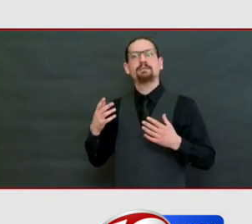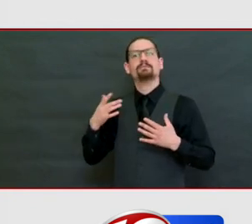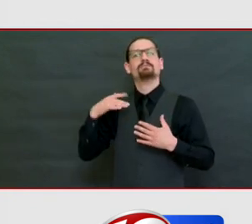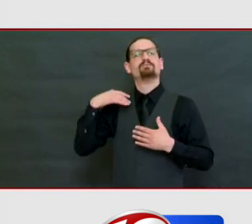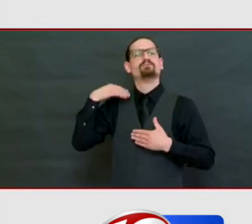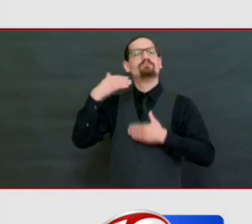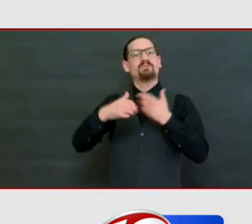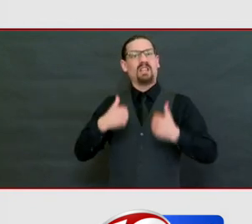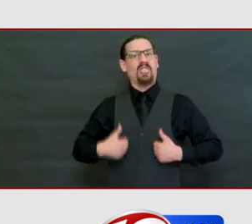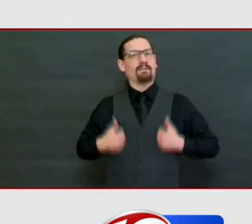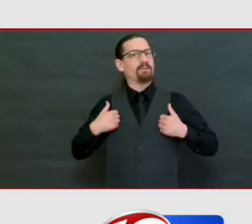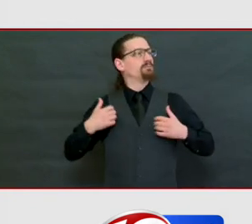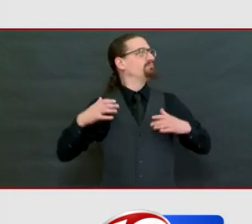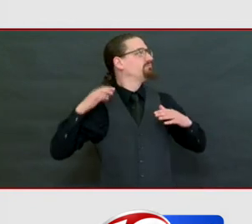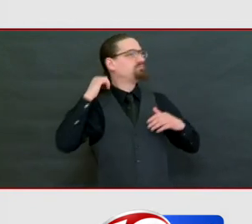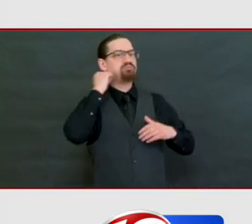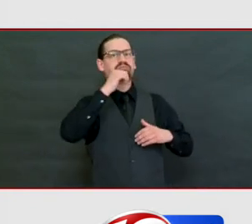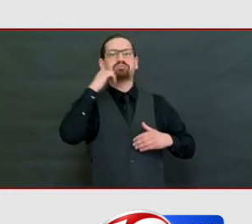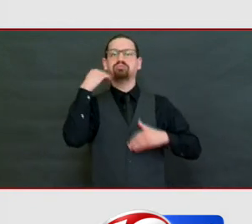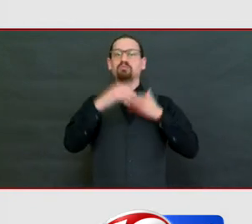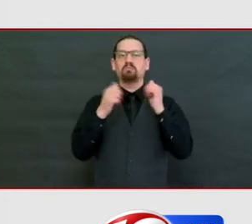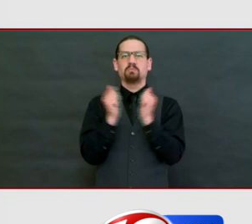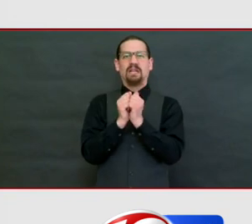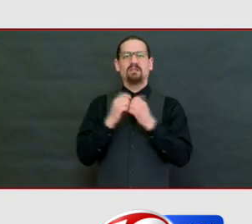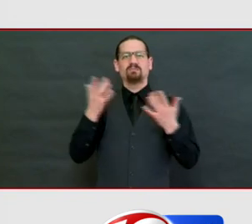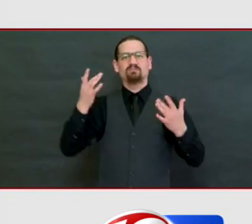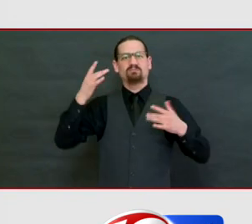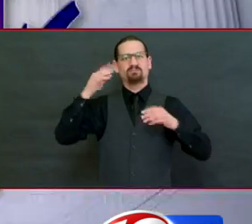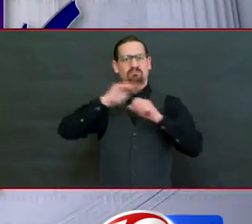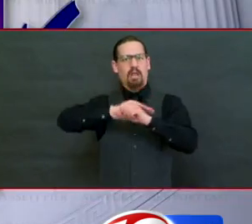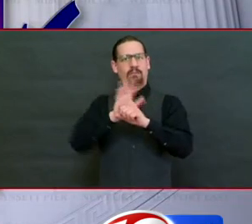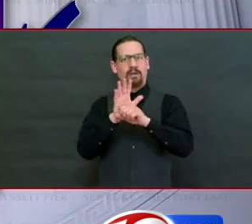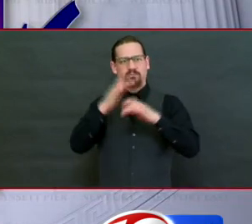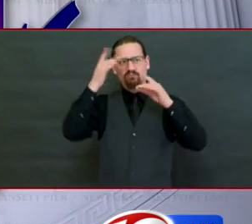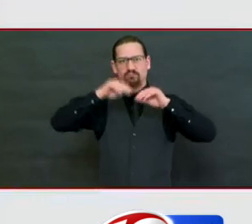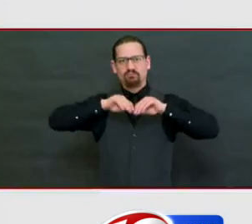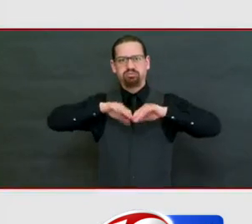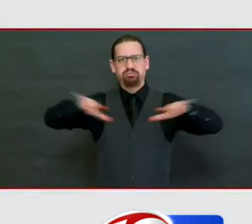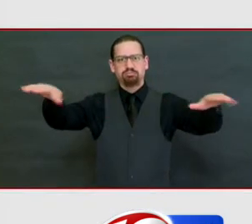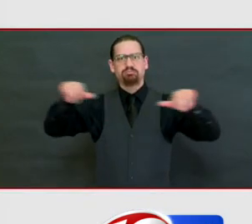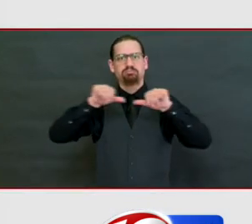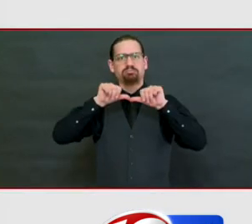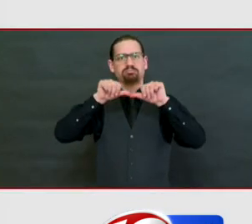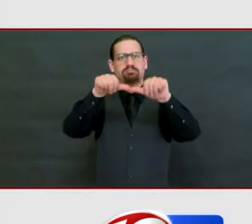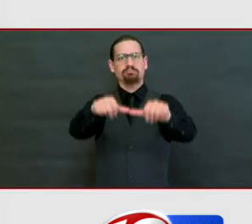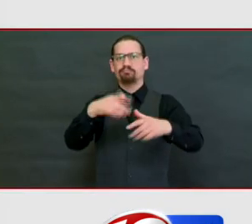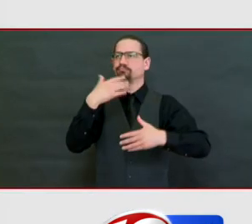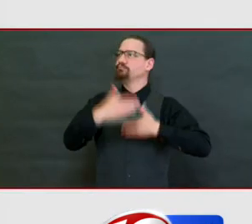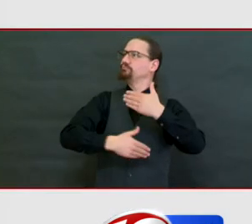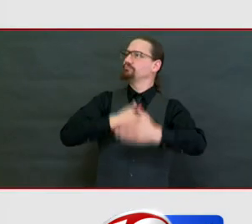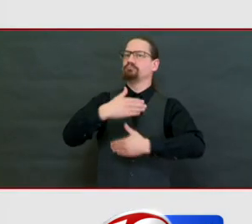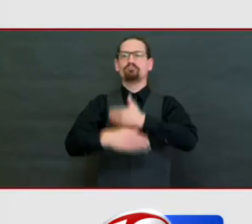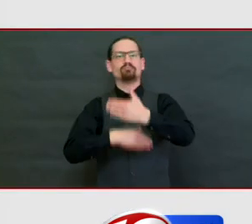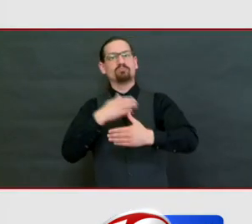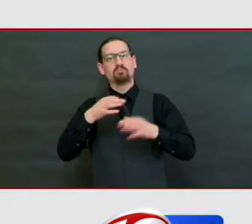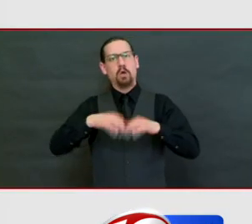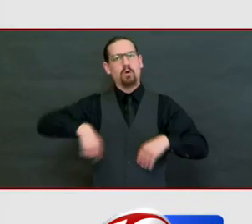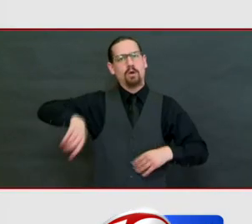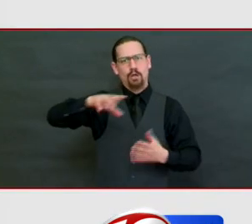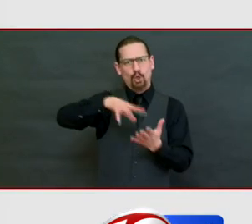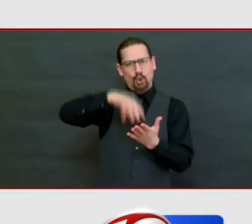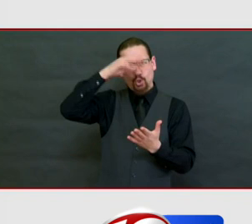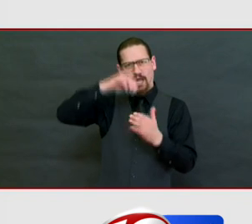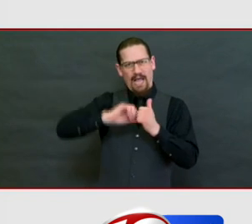restrictions, and we can pick up speed. So, you know, we'll know, frankly, we will learn from our mistakes, we'll know what's working and what's not